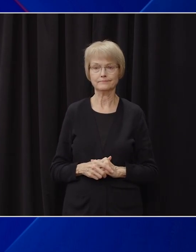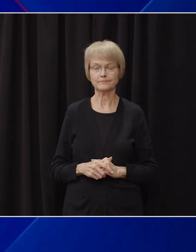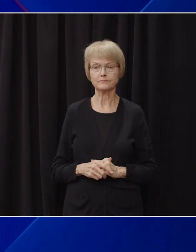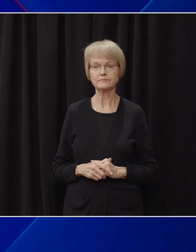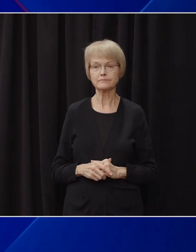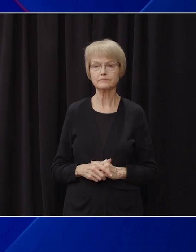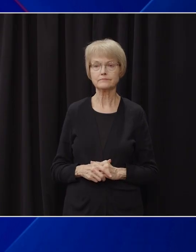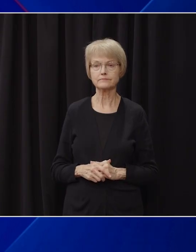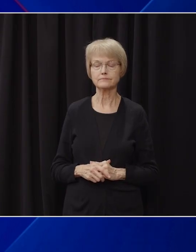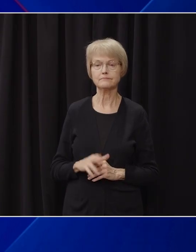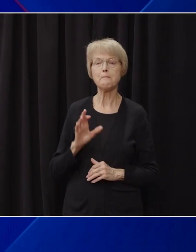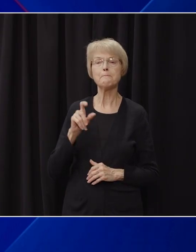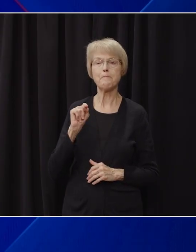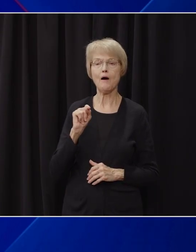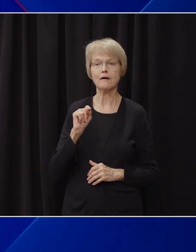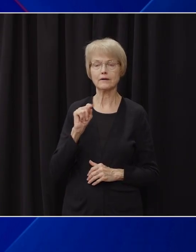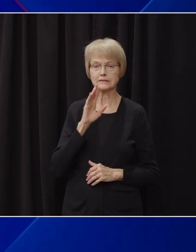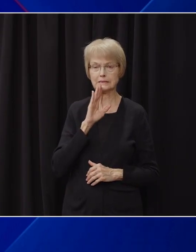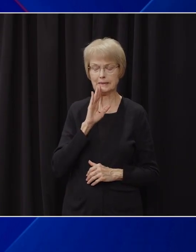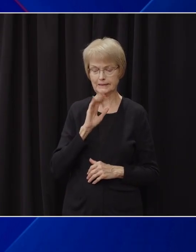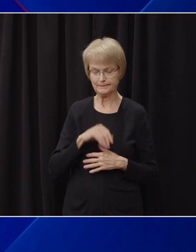Yeah, I would say,